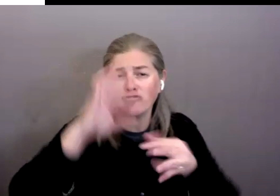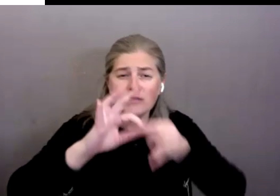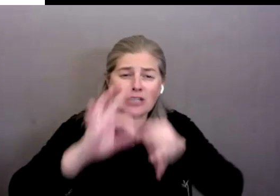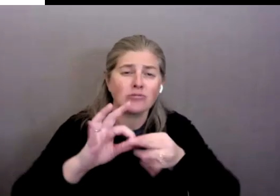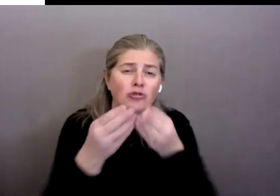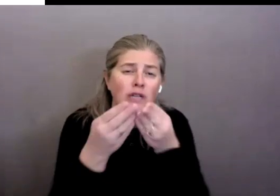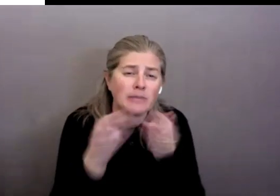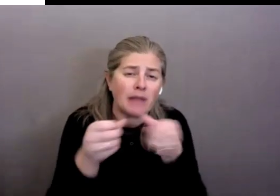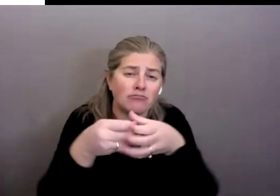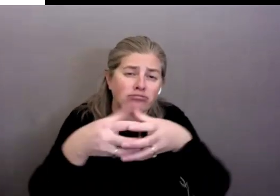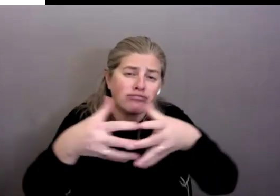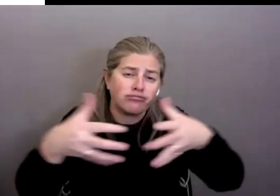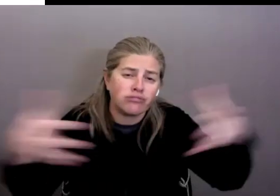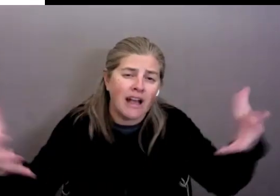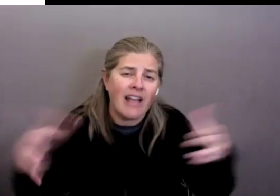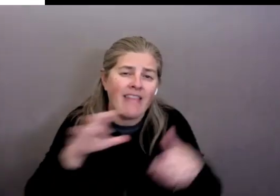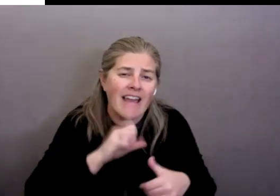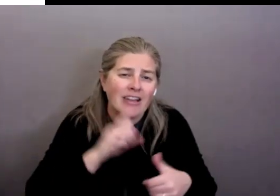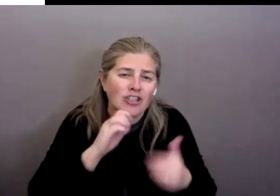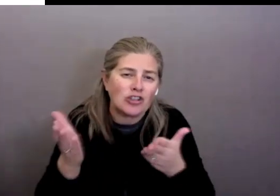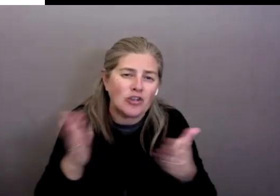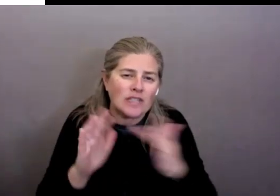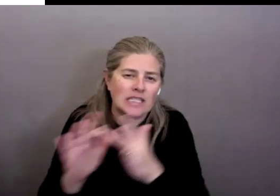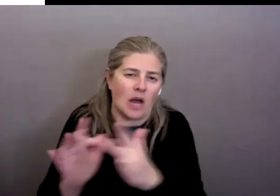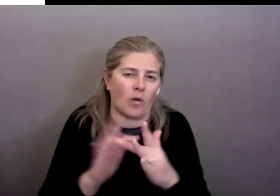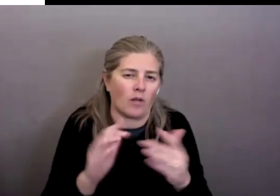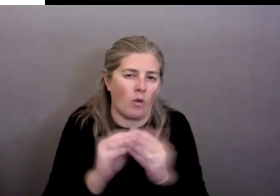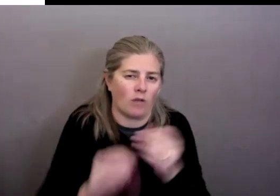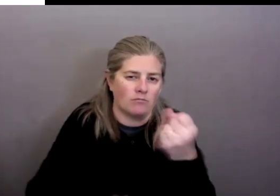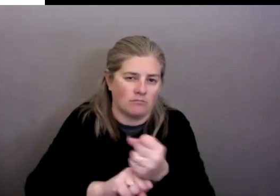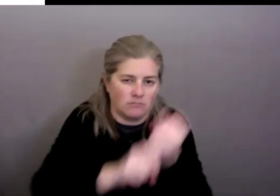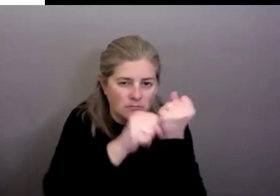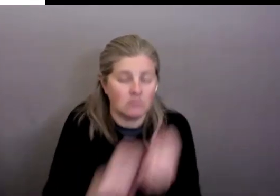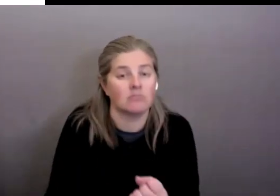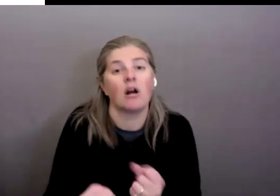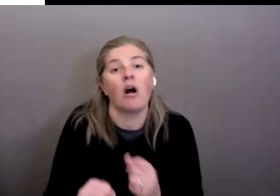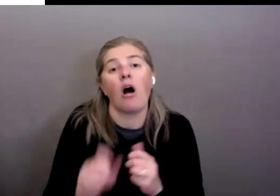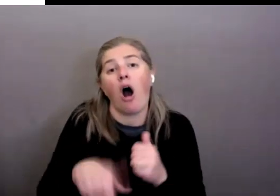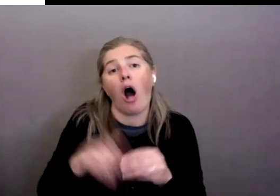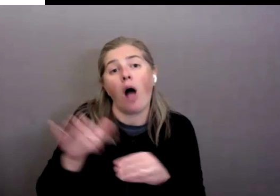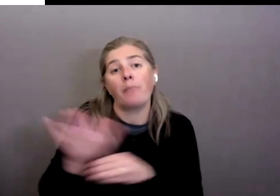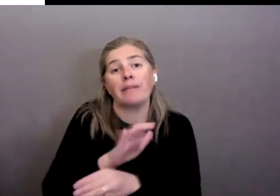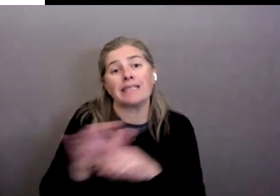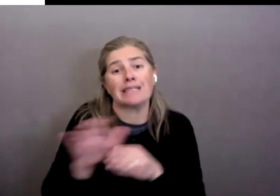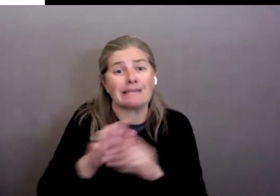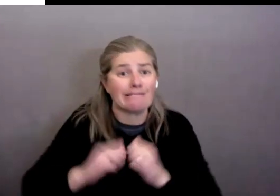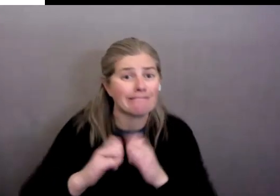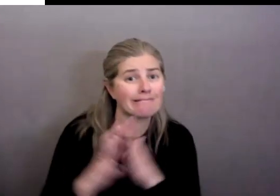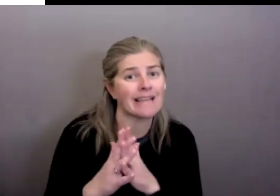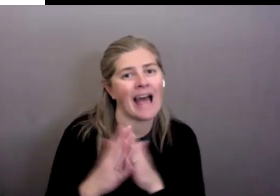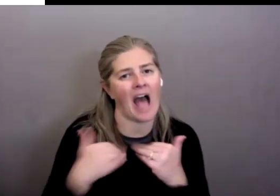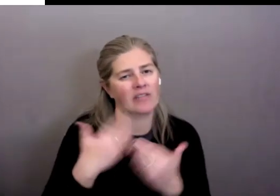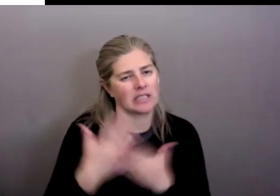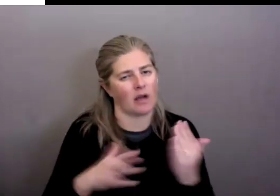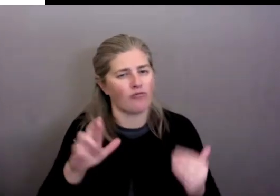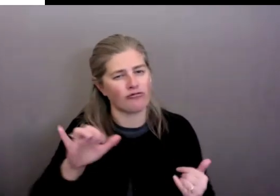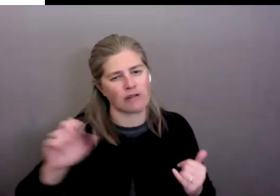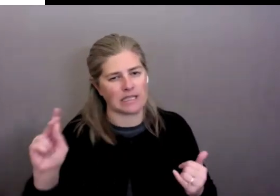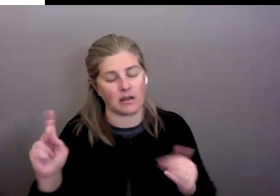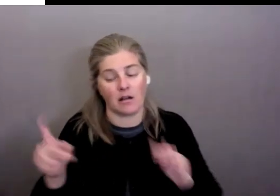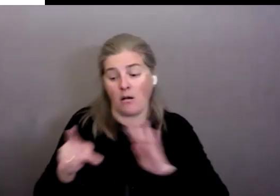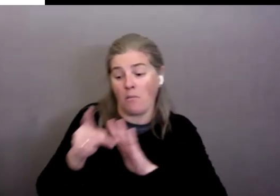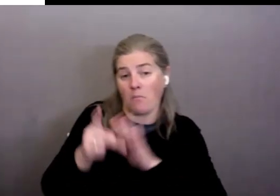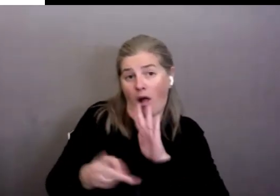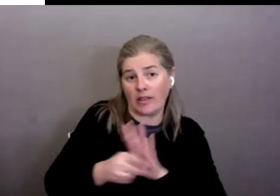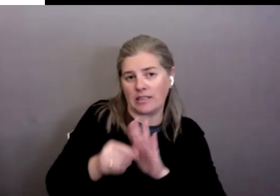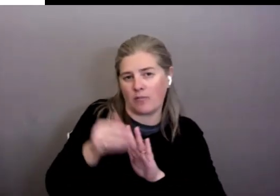aging services network. All new business endeavors represent some degree of risk. The policies and procedures required by the